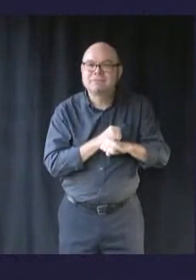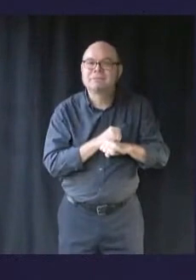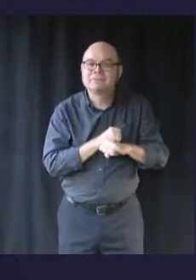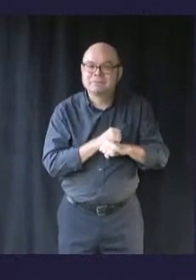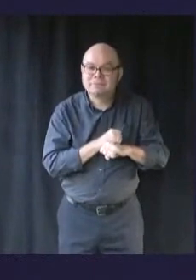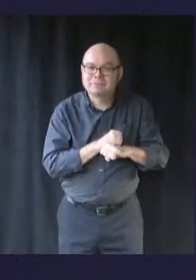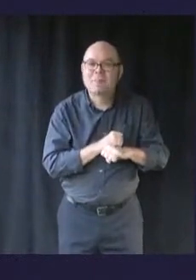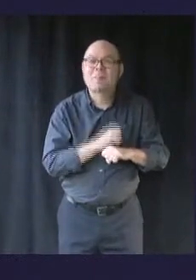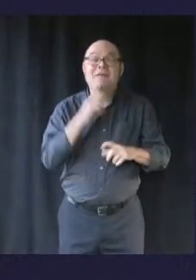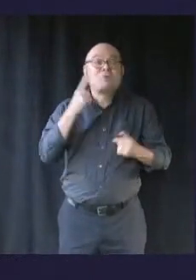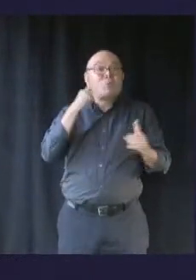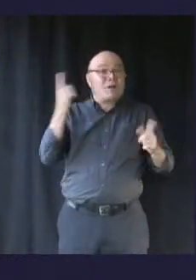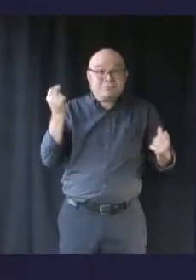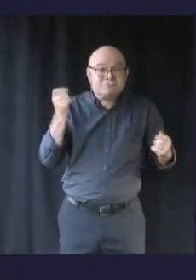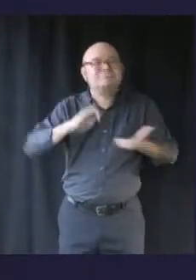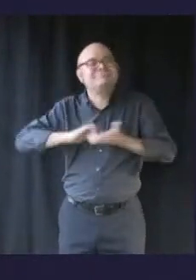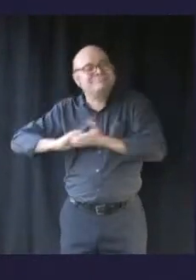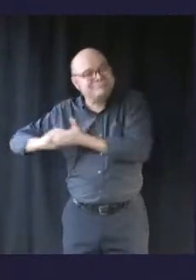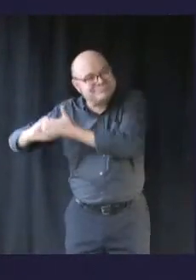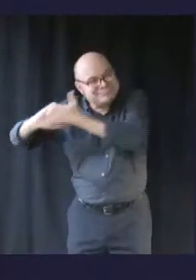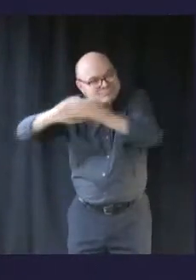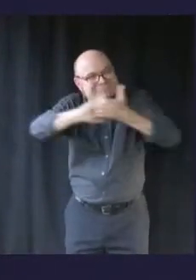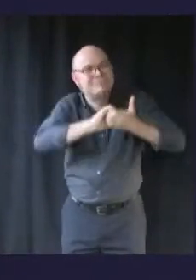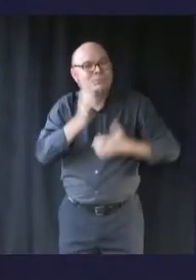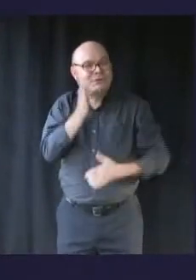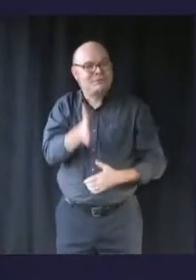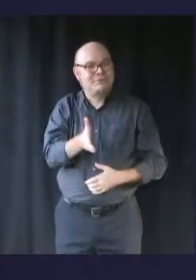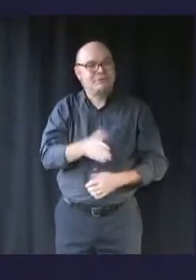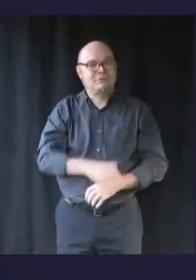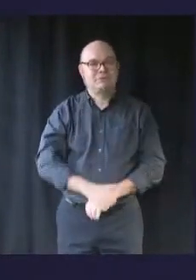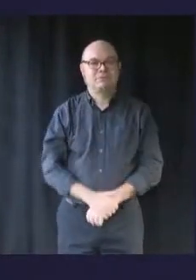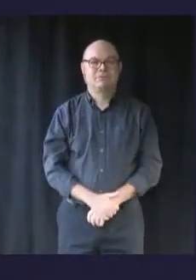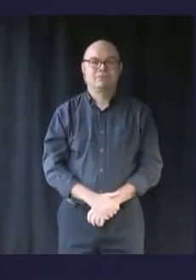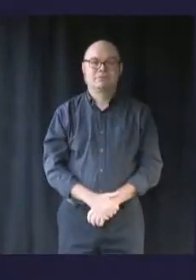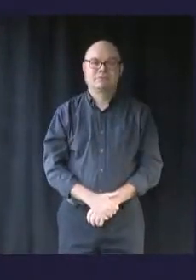allies and partners in our shared values.